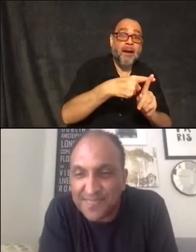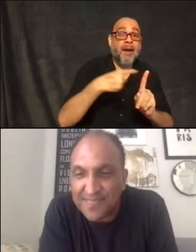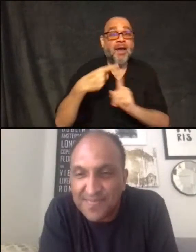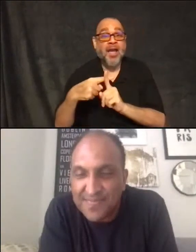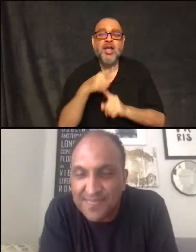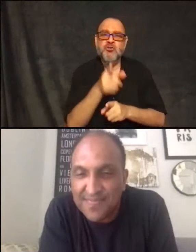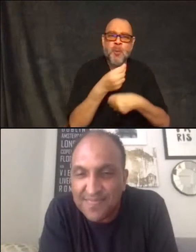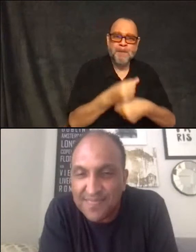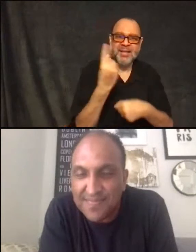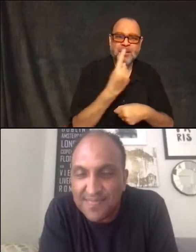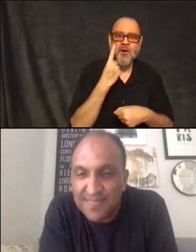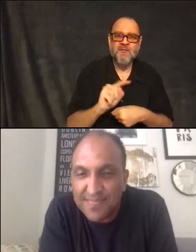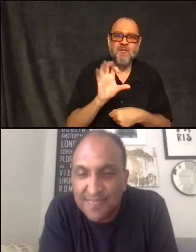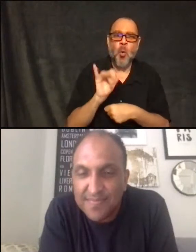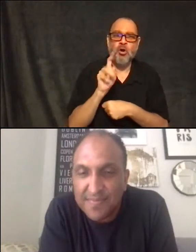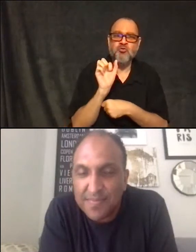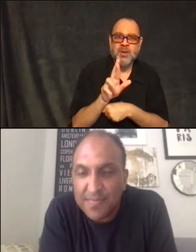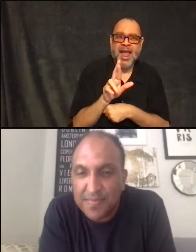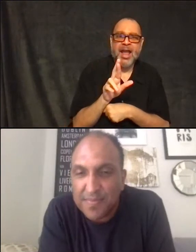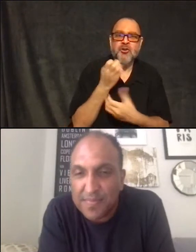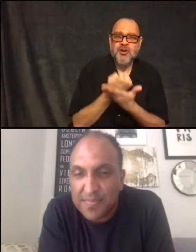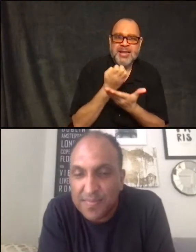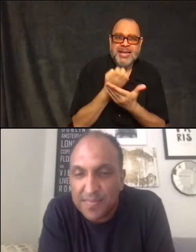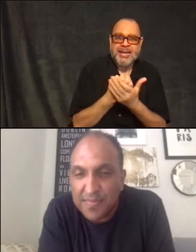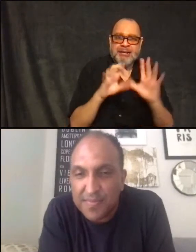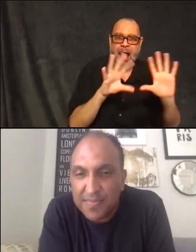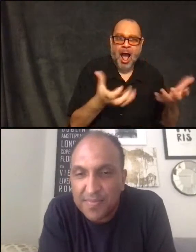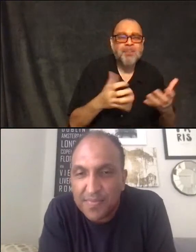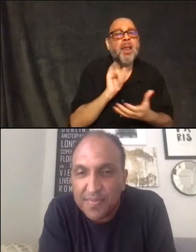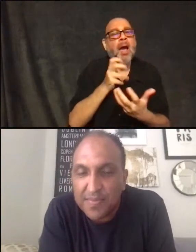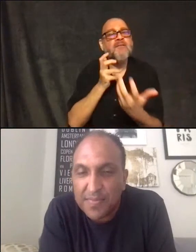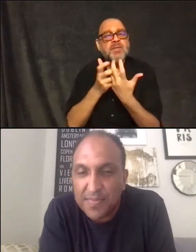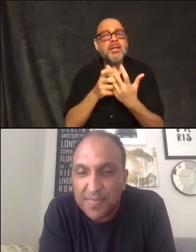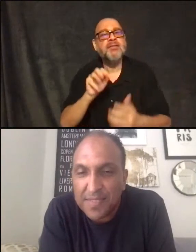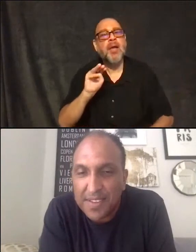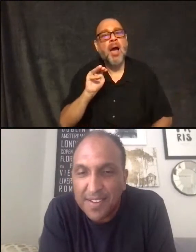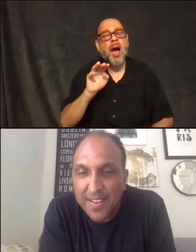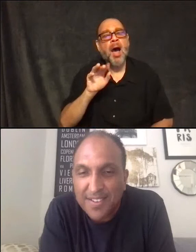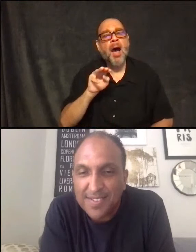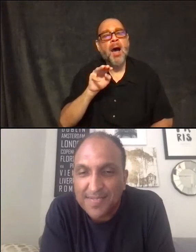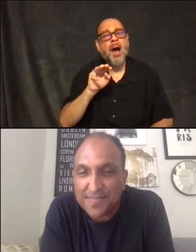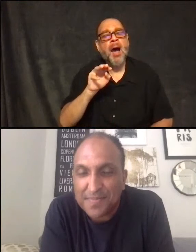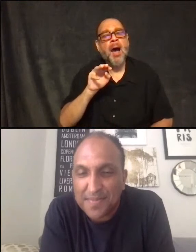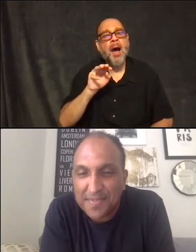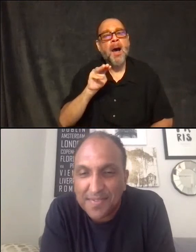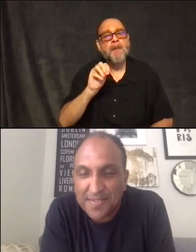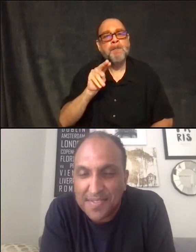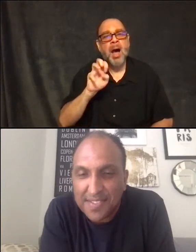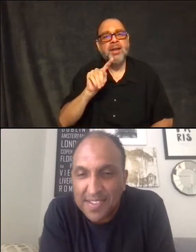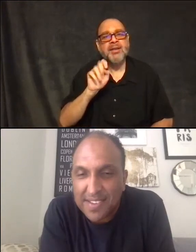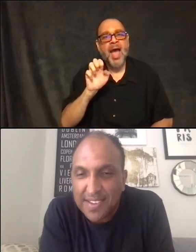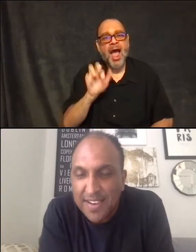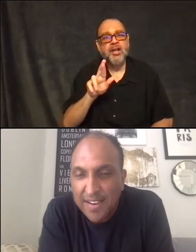which fits the Monetize Monday kind of format, you're more than welcome to join me. I could interview you, highlight what you're